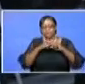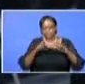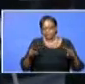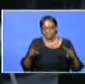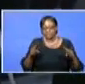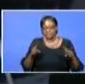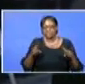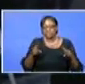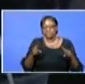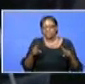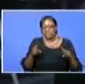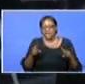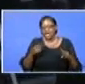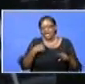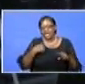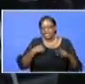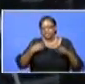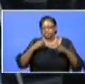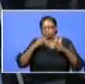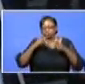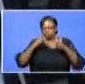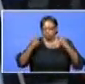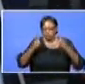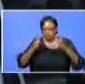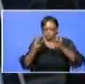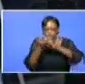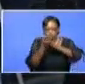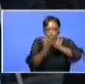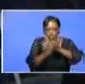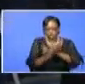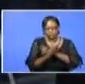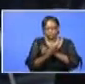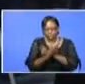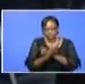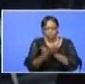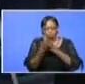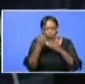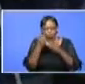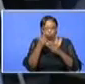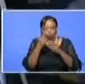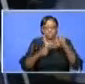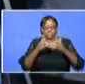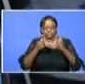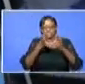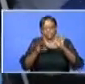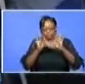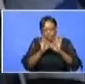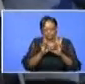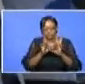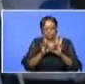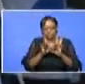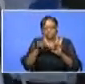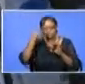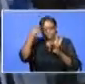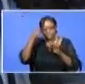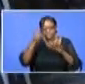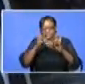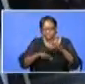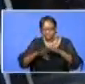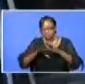my underwaters. I had a strong turn, which was key inside of the underfly, because, you know, my underwaters as